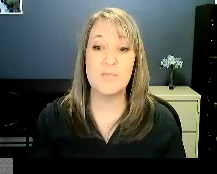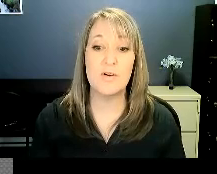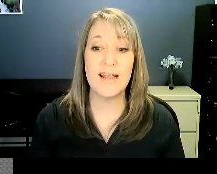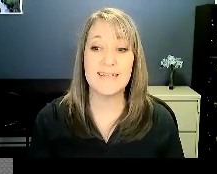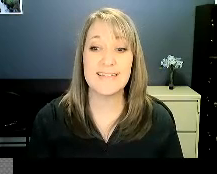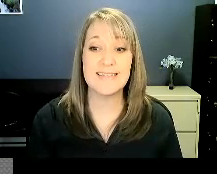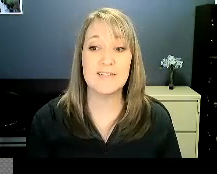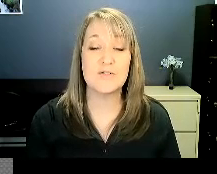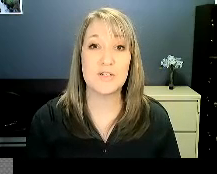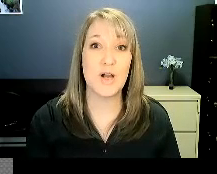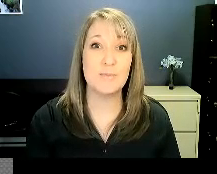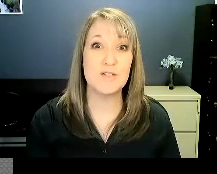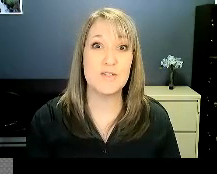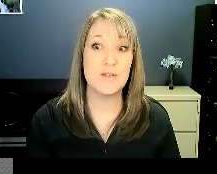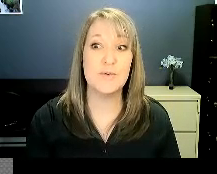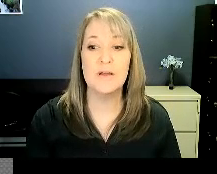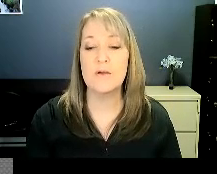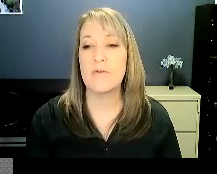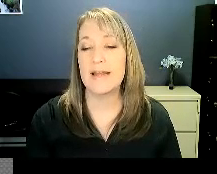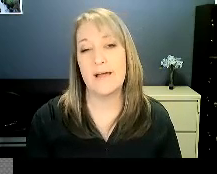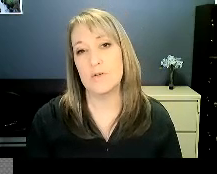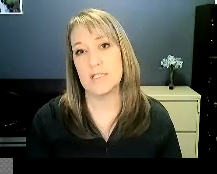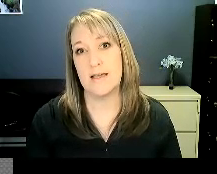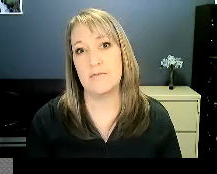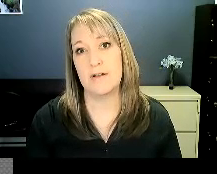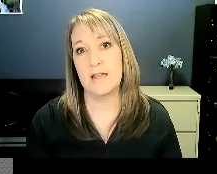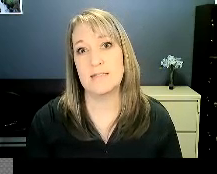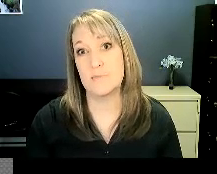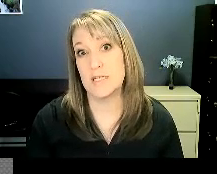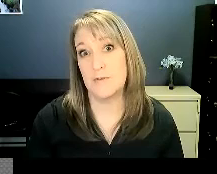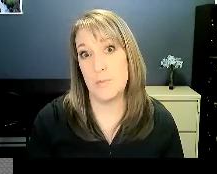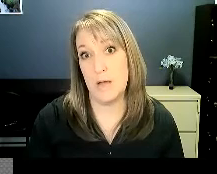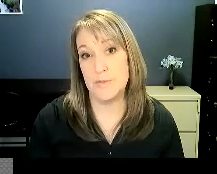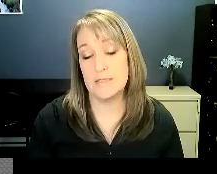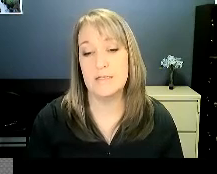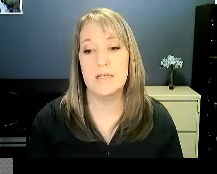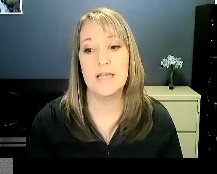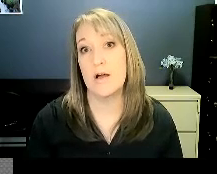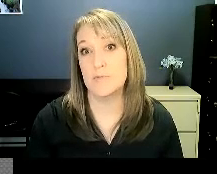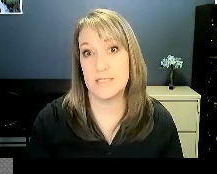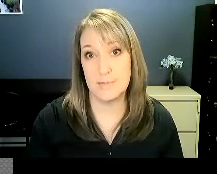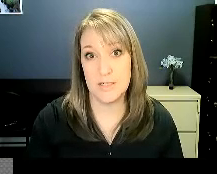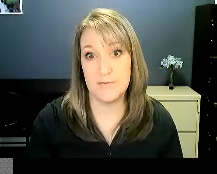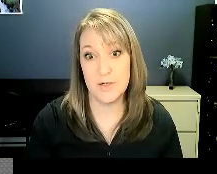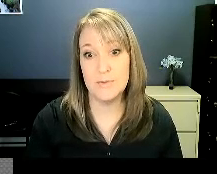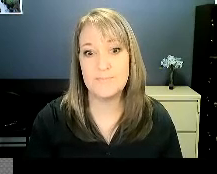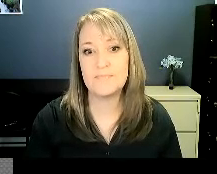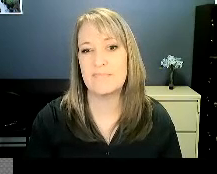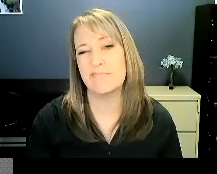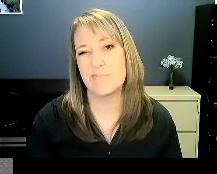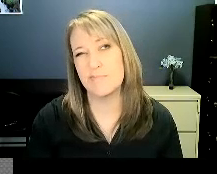a few more ASL sentence structure options too. Right now, we're just covering subject, verb, object, and object, subject,